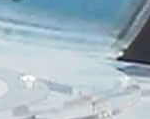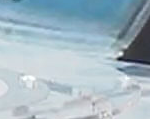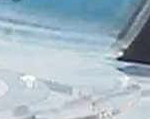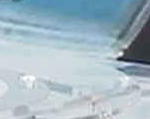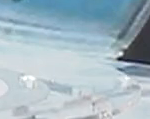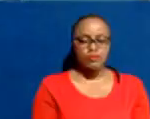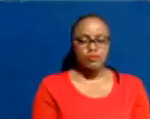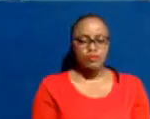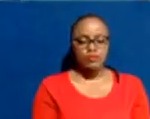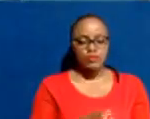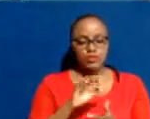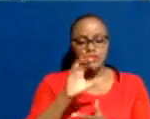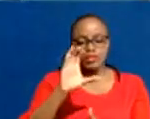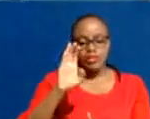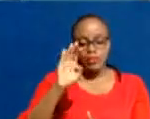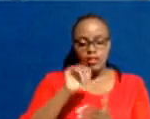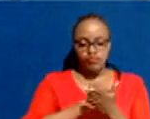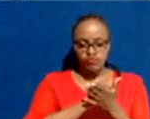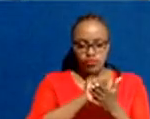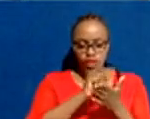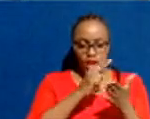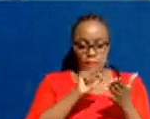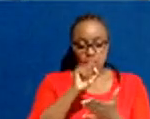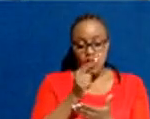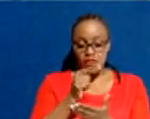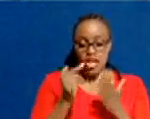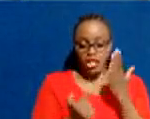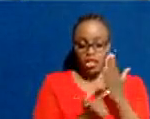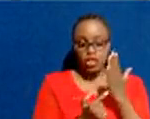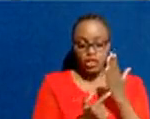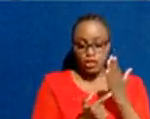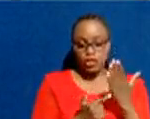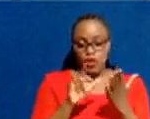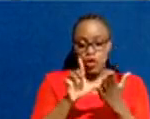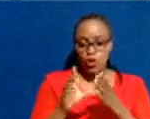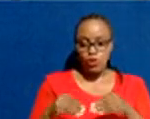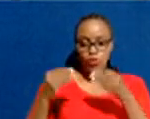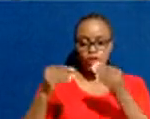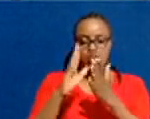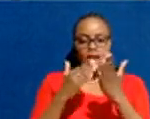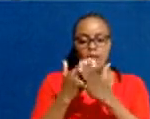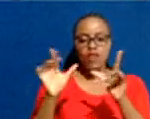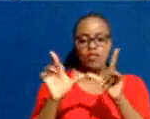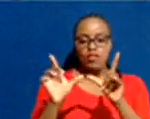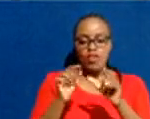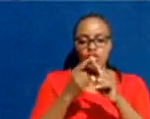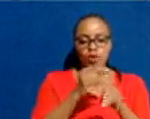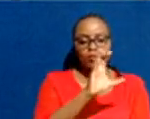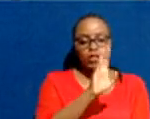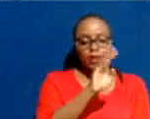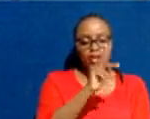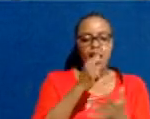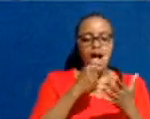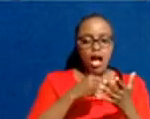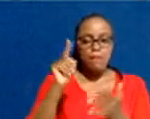The Central Bank of Kenya has published a list of approved digital credit providers who had applied for a license from the regulator and have